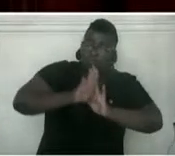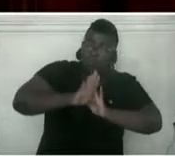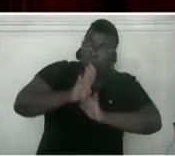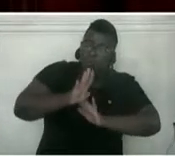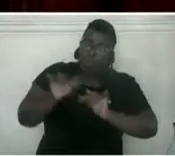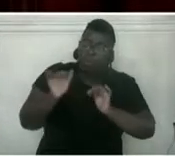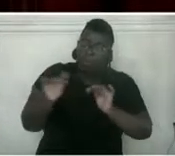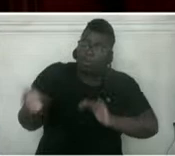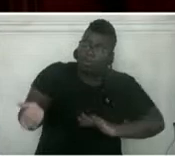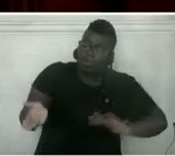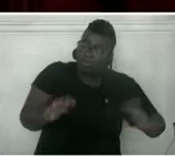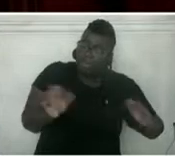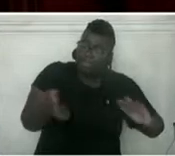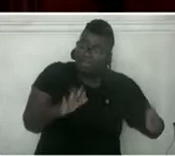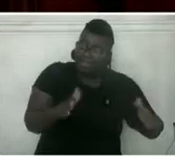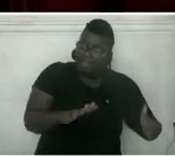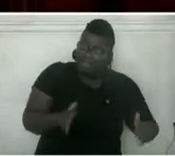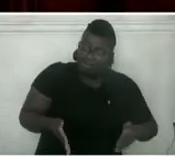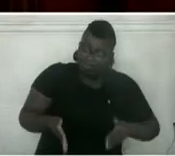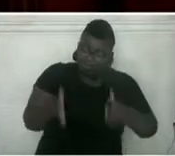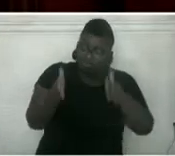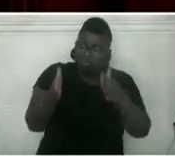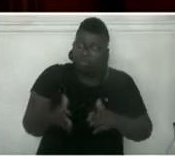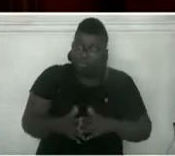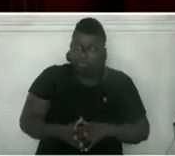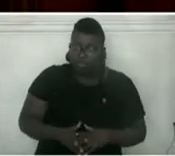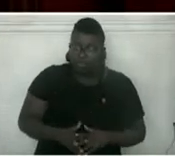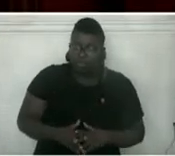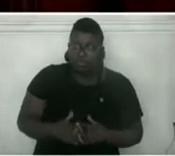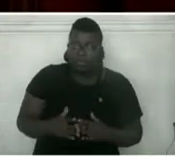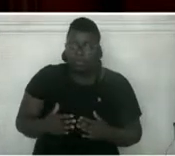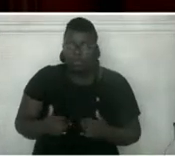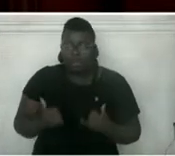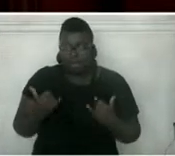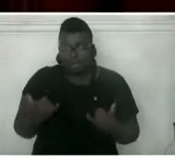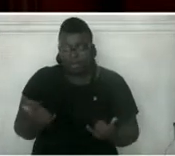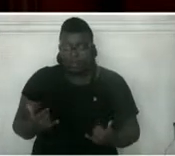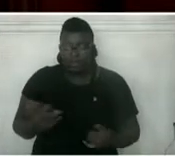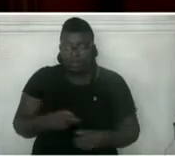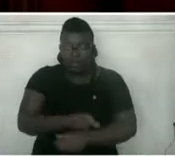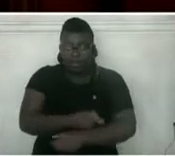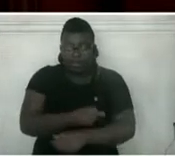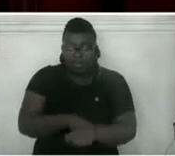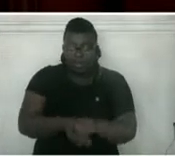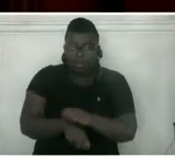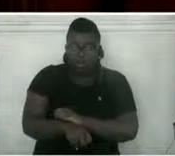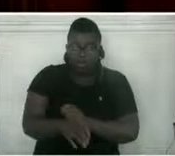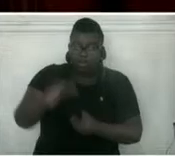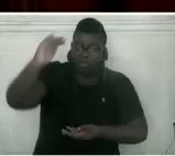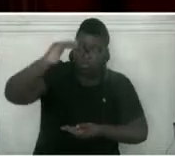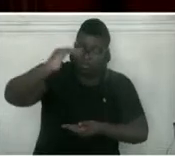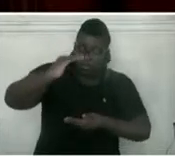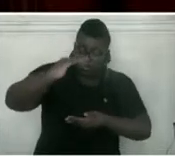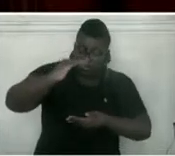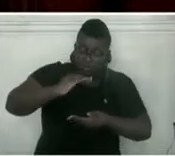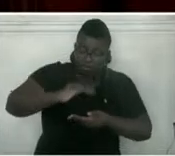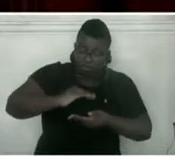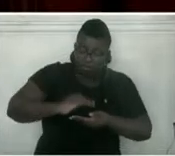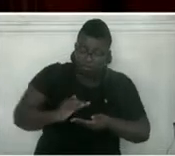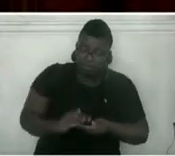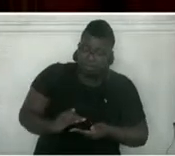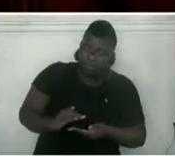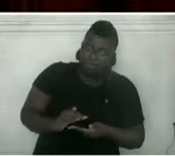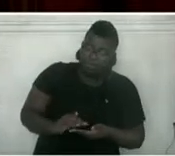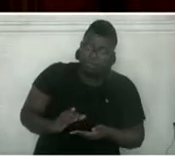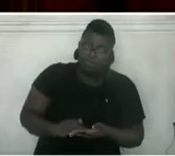fatalities on our roads. We thank the relentless effort aimed at reducing road carnage on